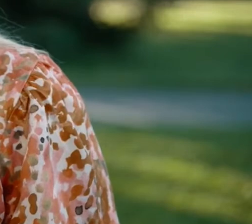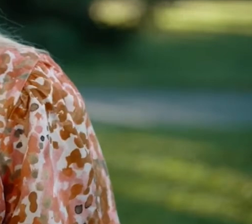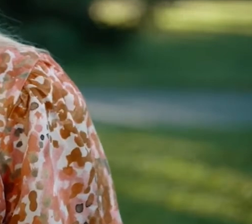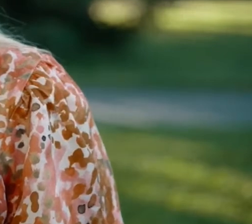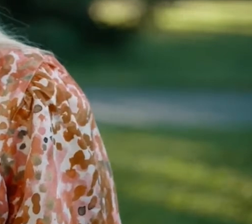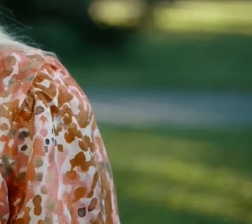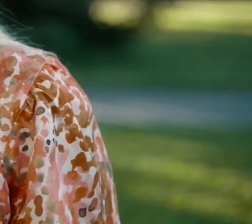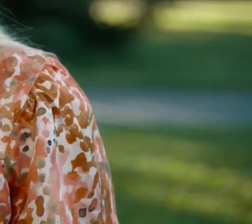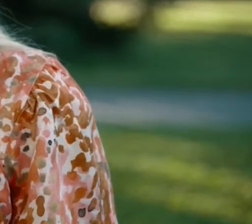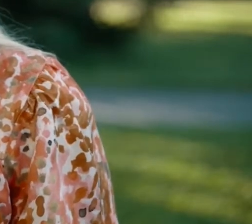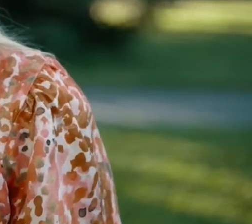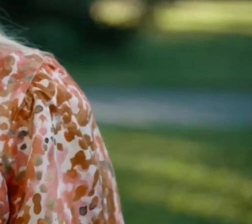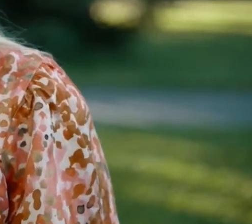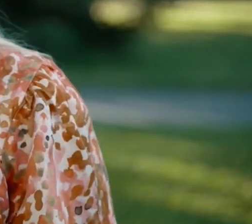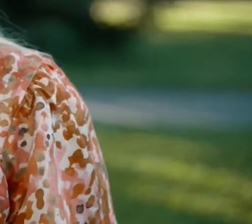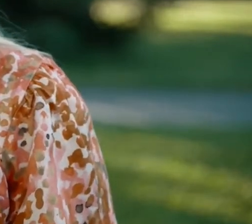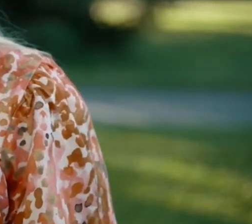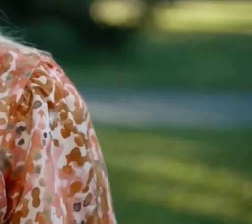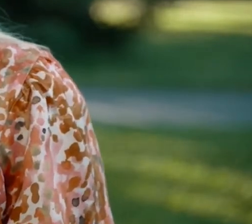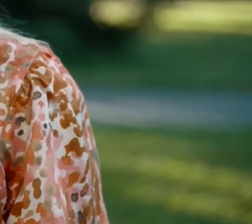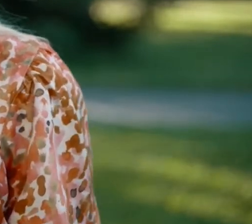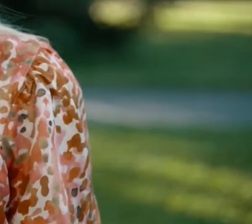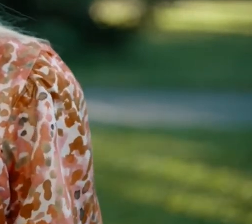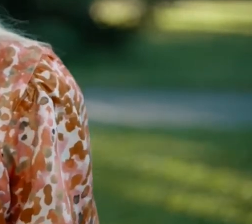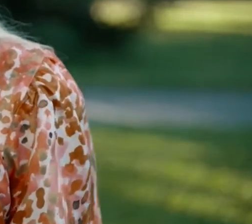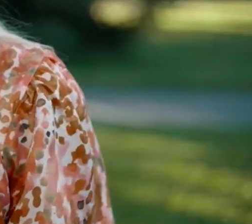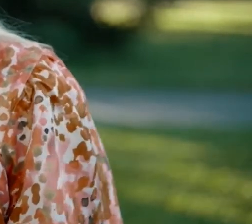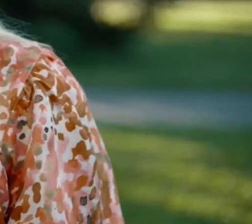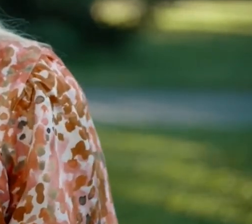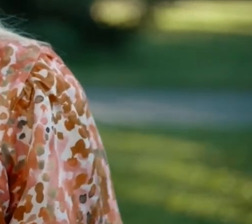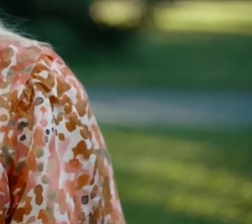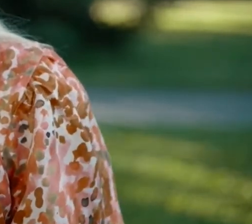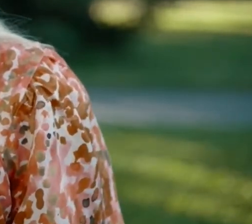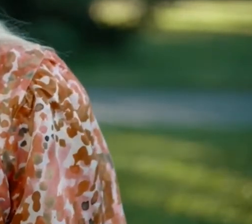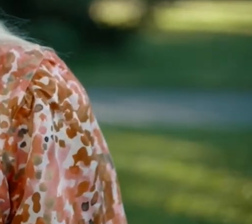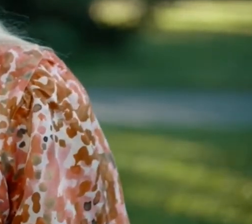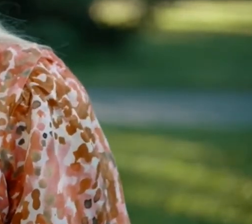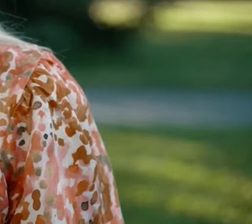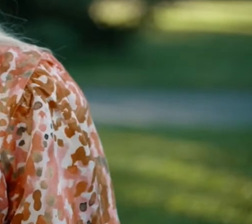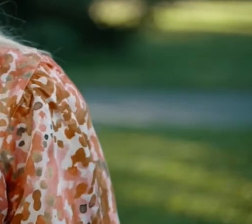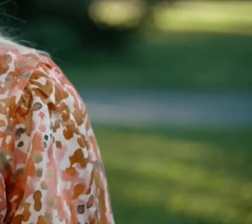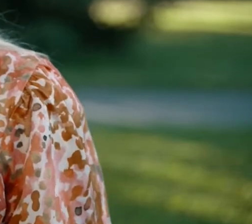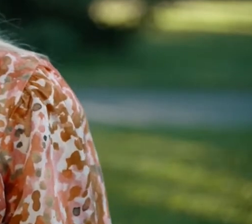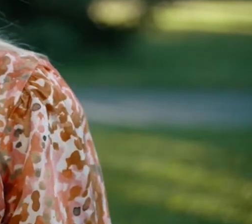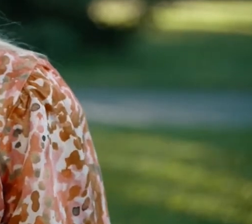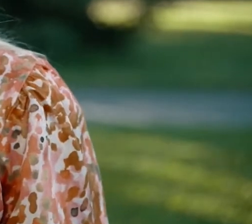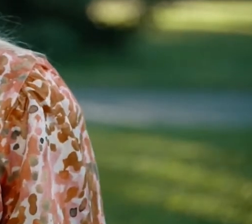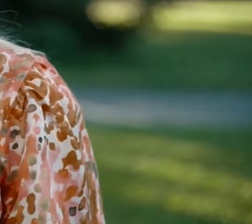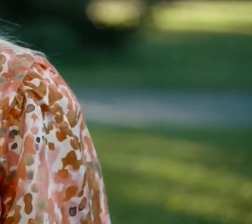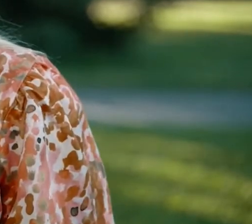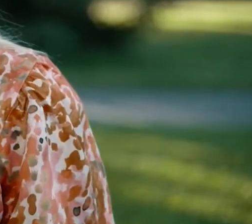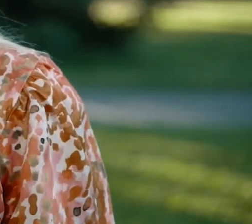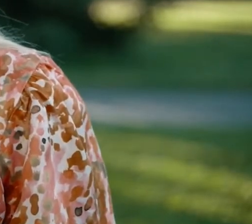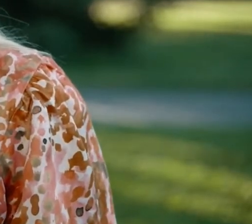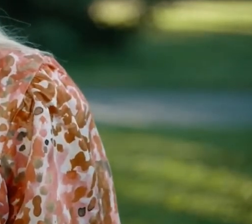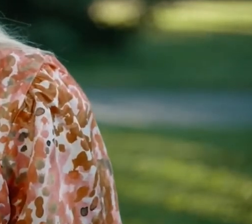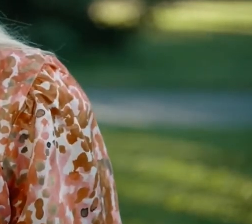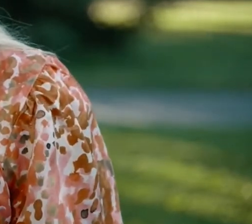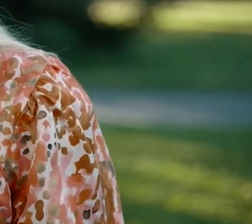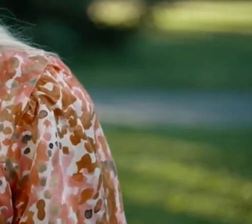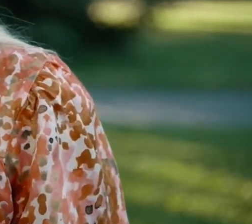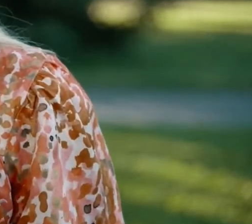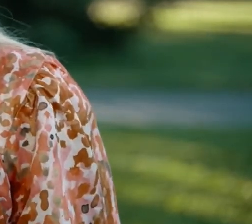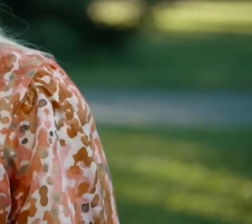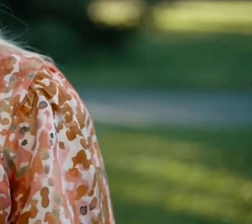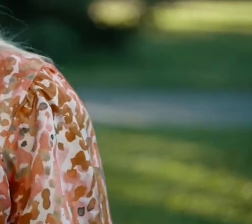after it we cannot return to business as usual. As we are building back, we need to be building back better for the environment and